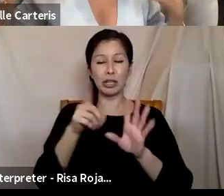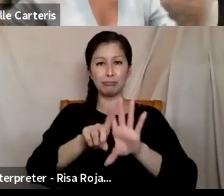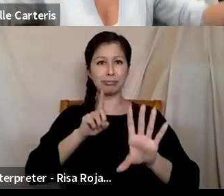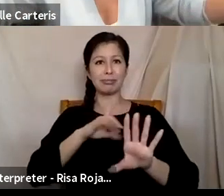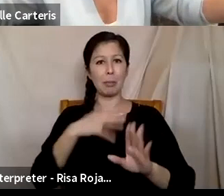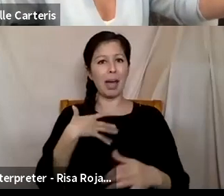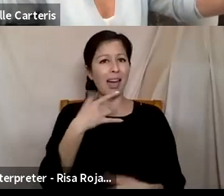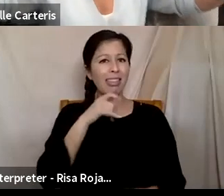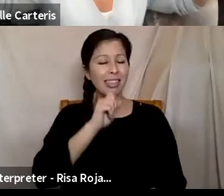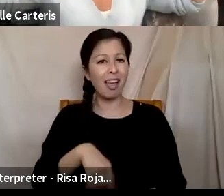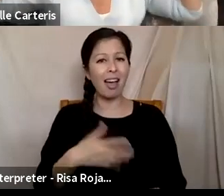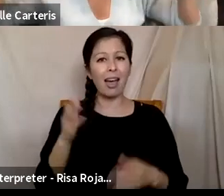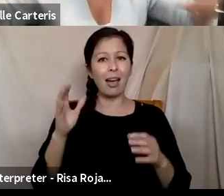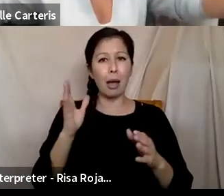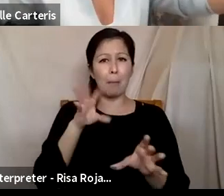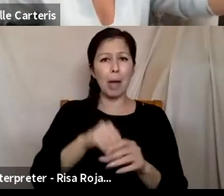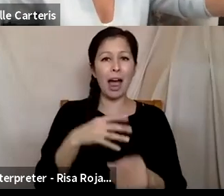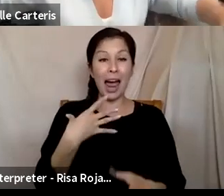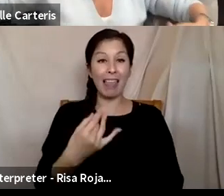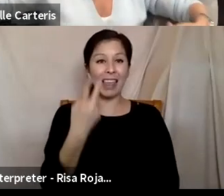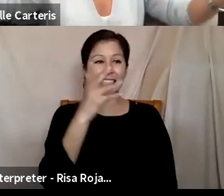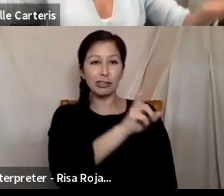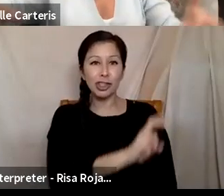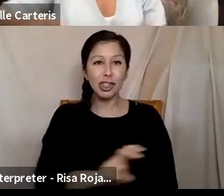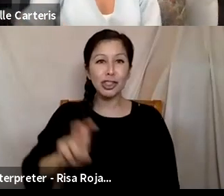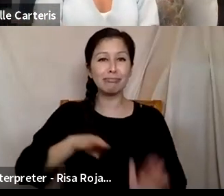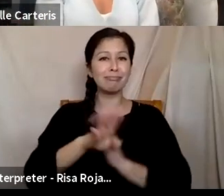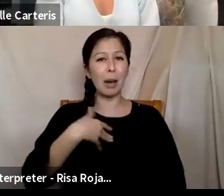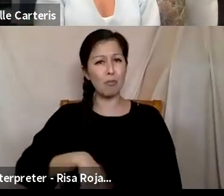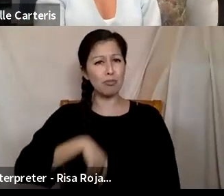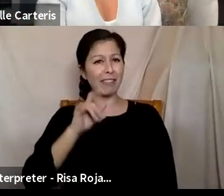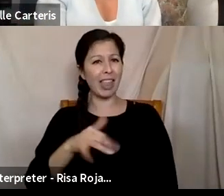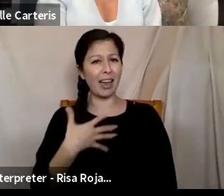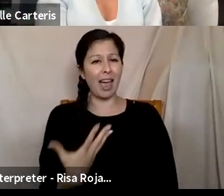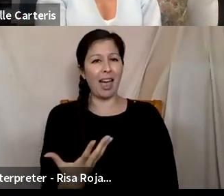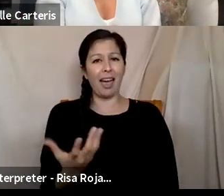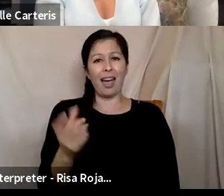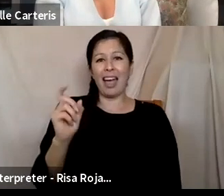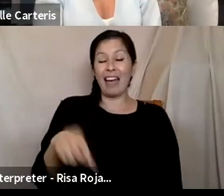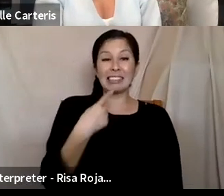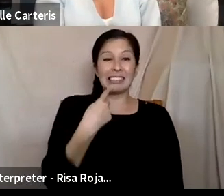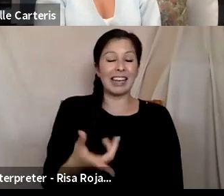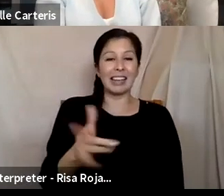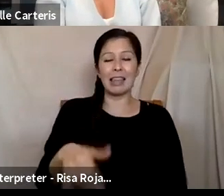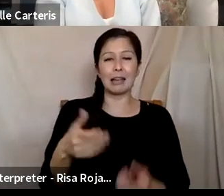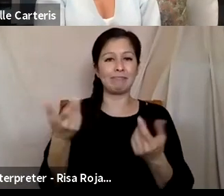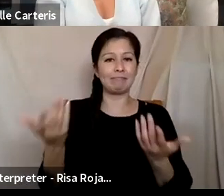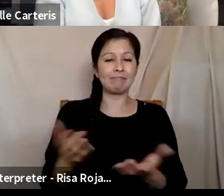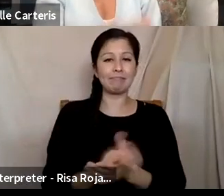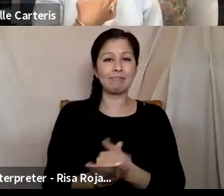yet I loved being a part of that. I like seeing their journey. I'm proud of that. And I just have to put out there how